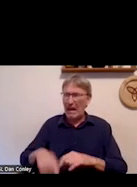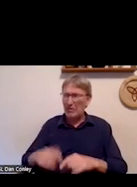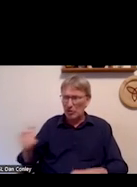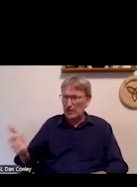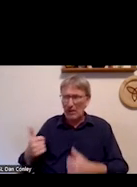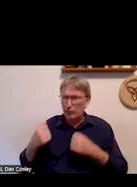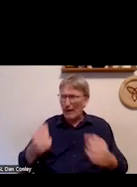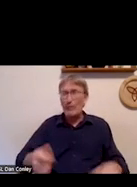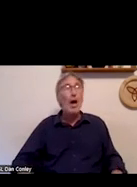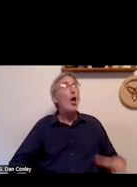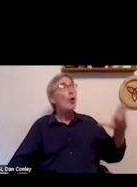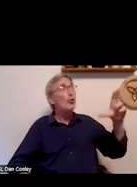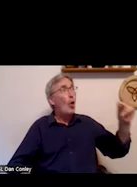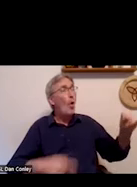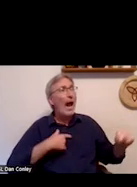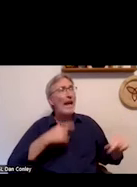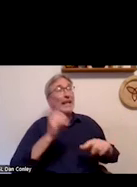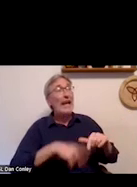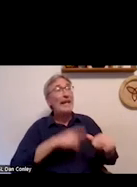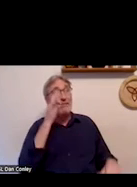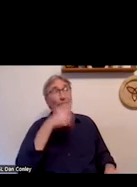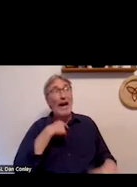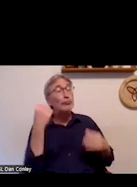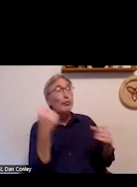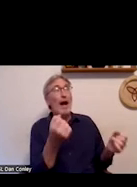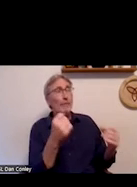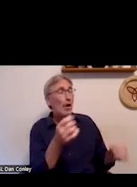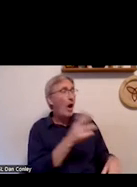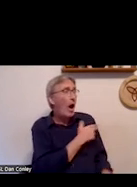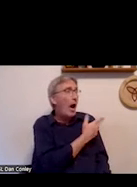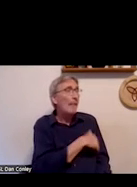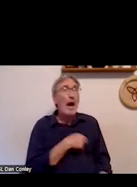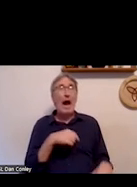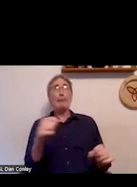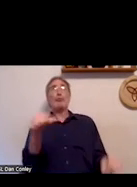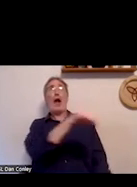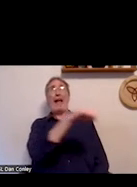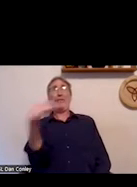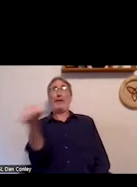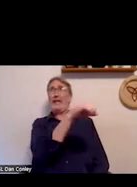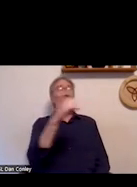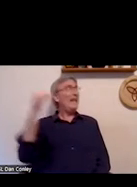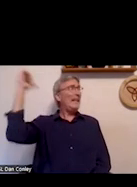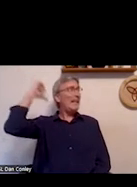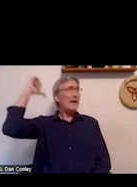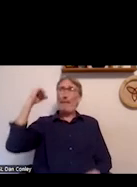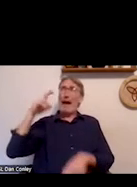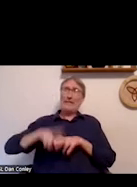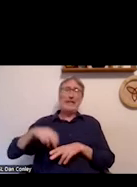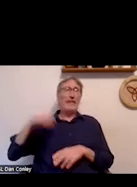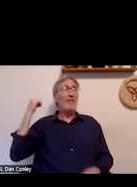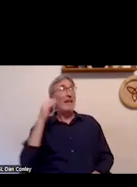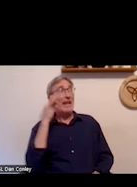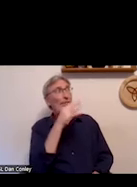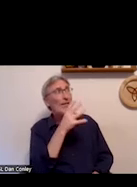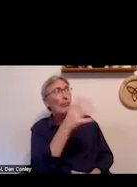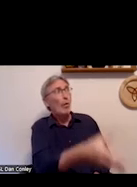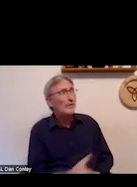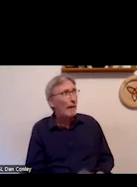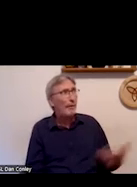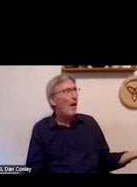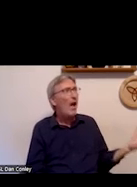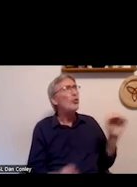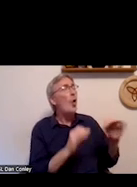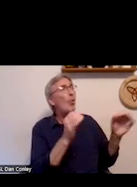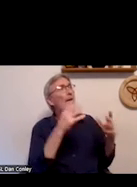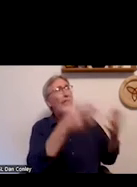hospital right now? No, I can't, because if I drive him to the hospital, I'm going to be in the front seat, he's going to be in the back, and if he throws up, nobody's